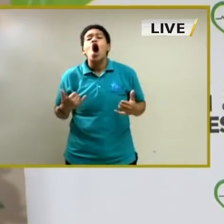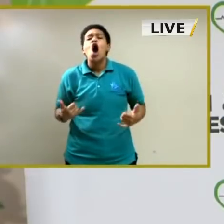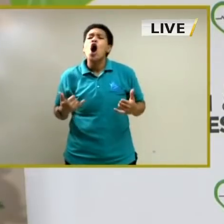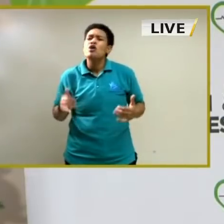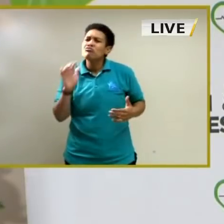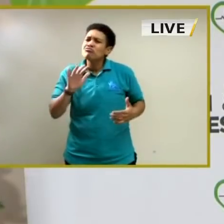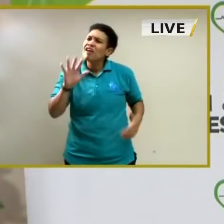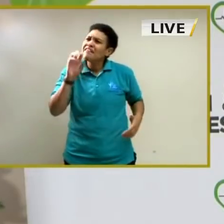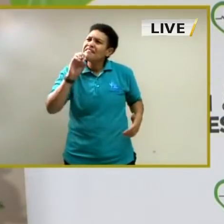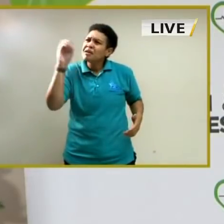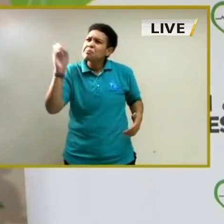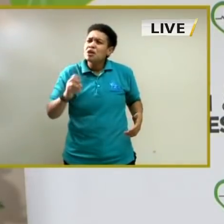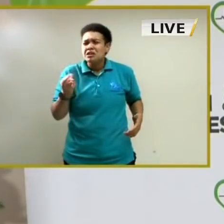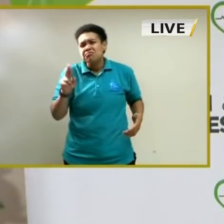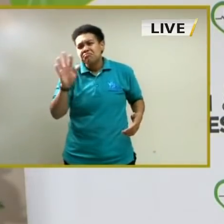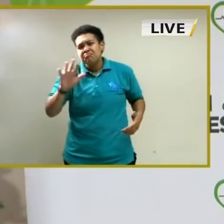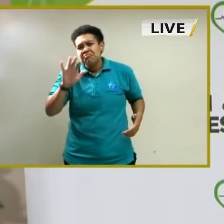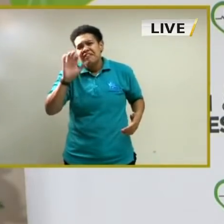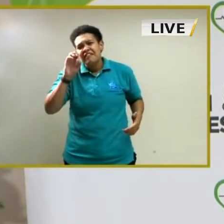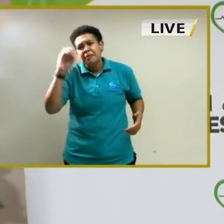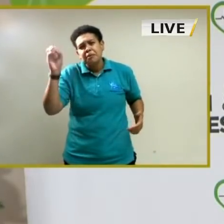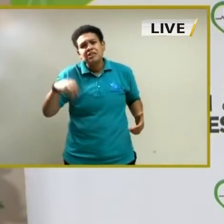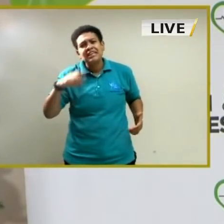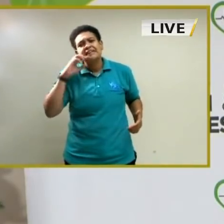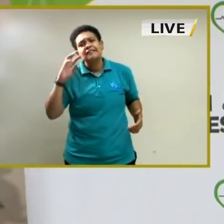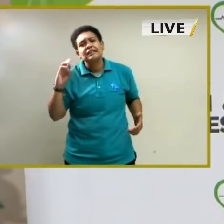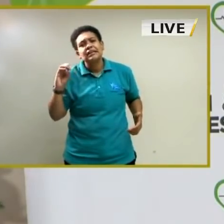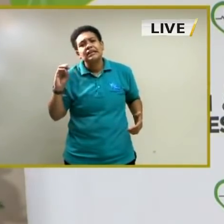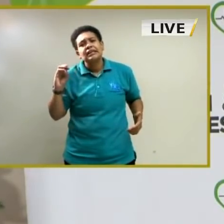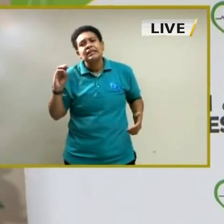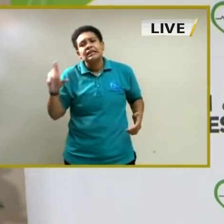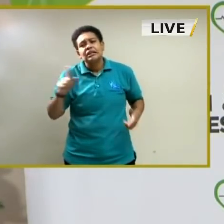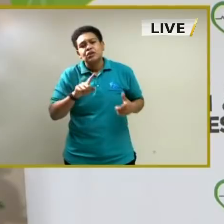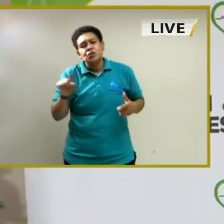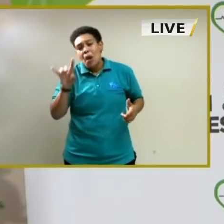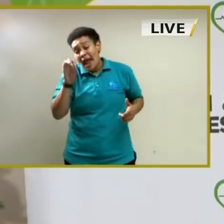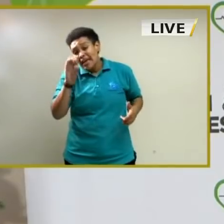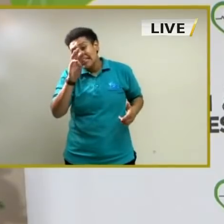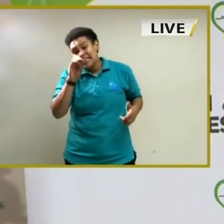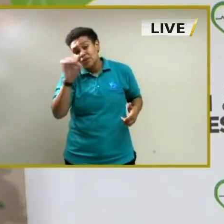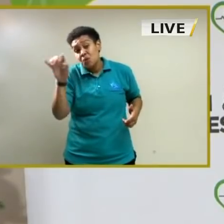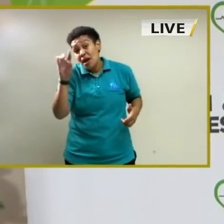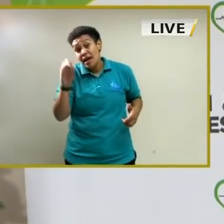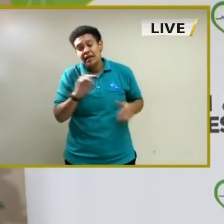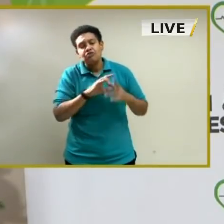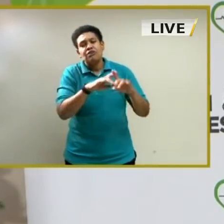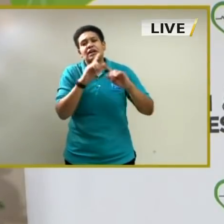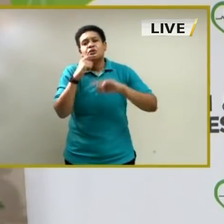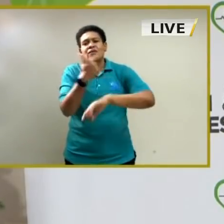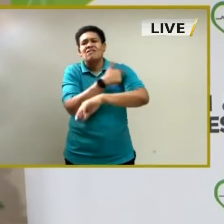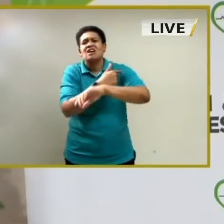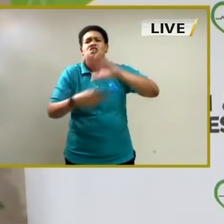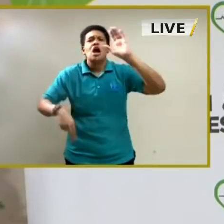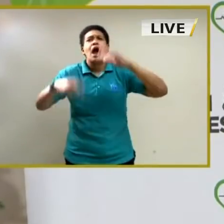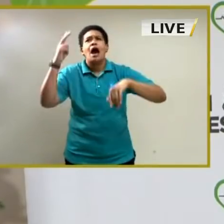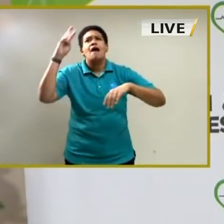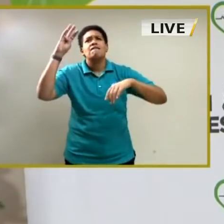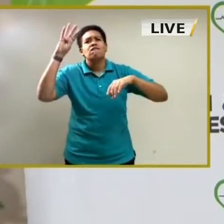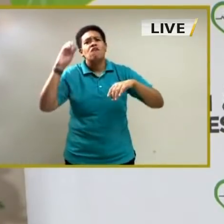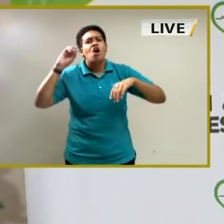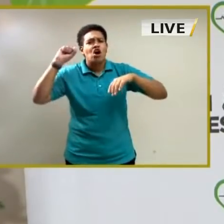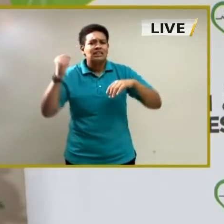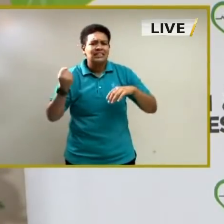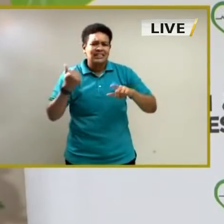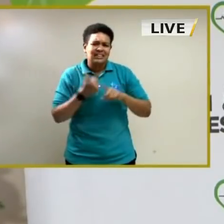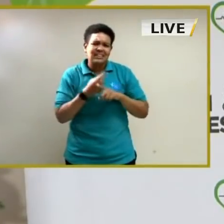about 50% or so of the 60s to 80 years in terms of vaccination, high 40s. So there is a